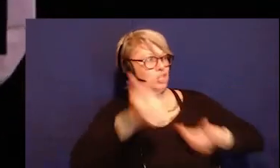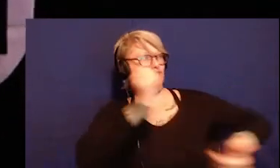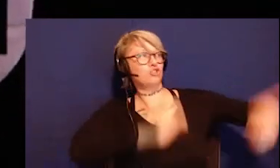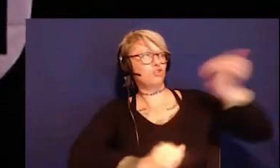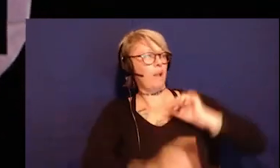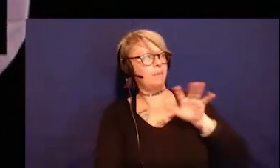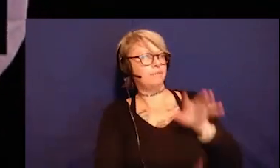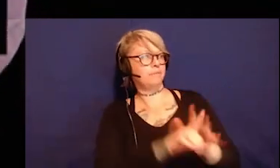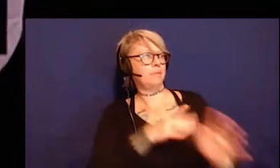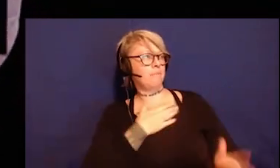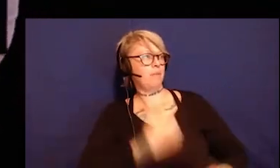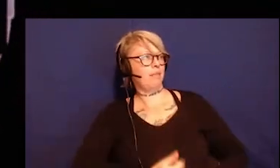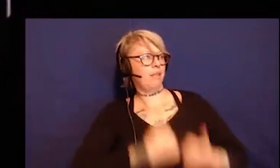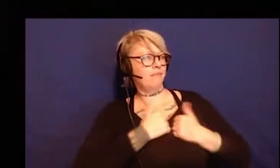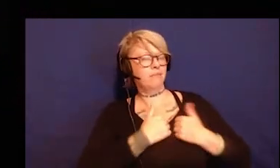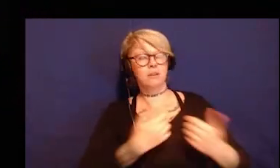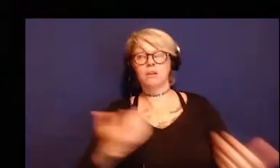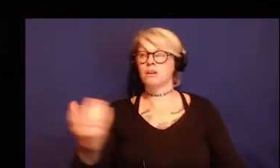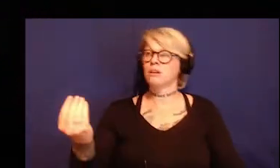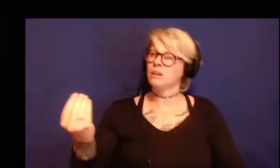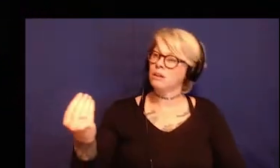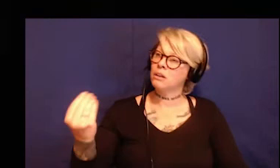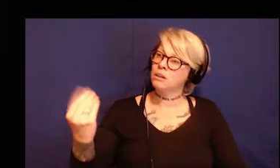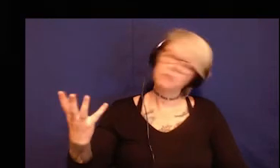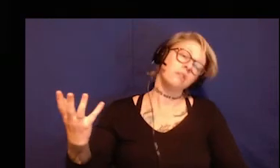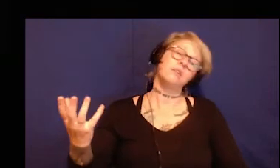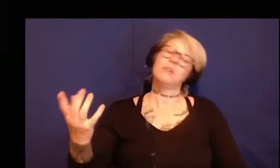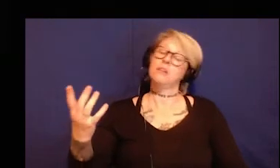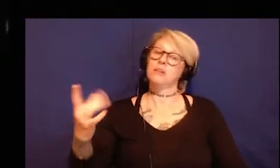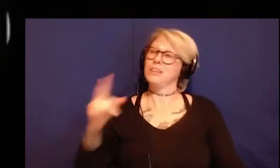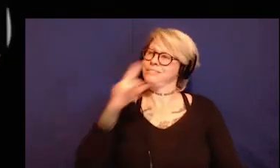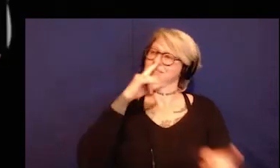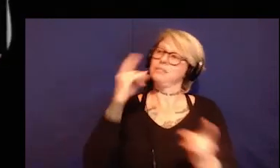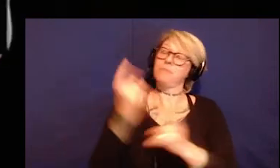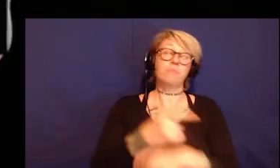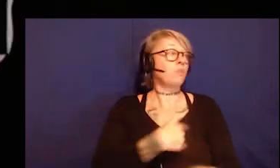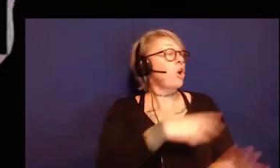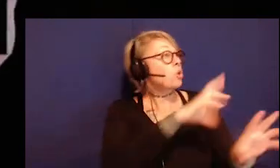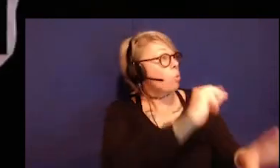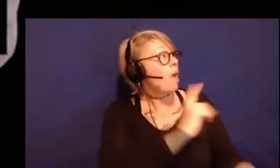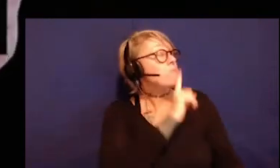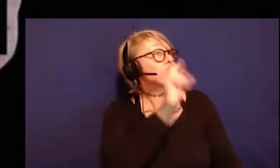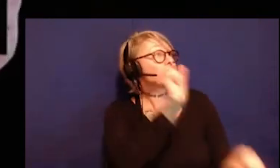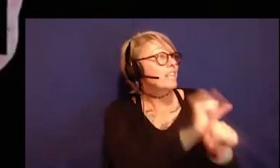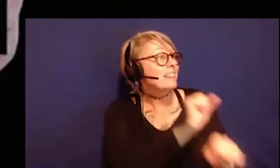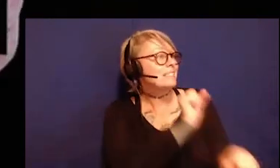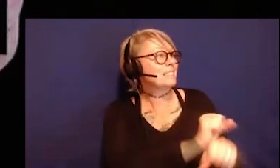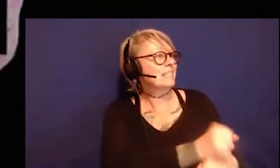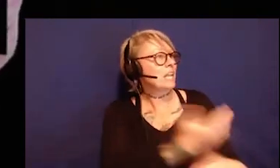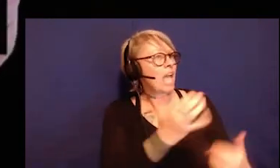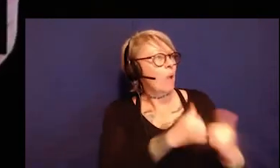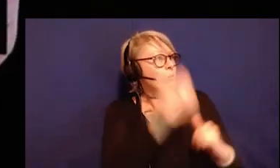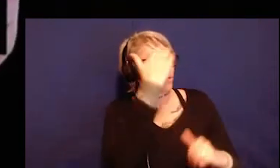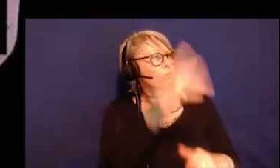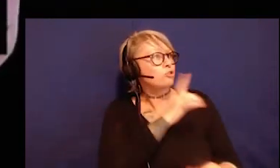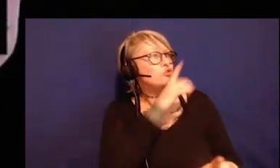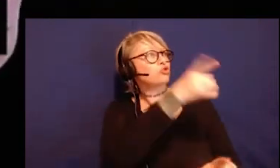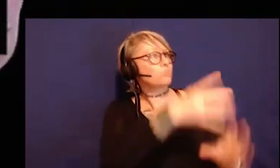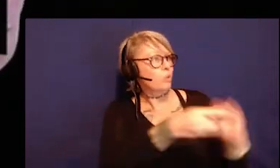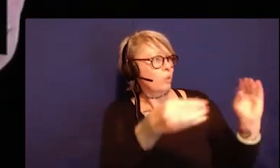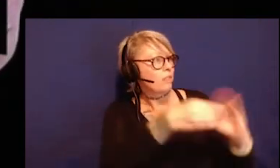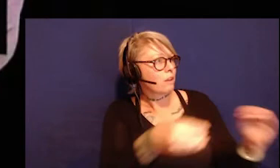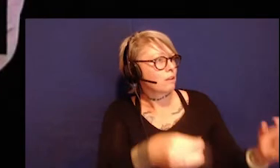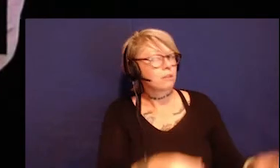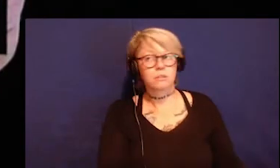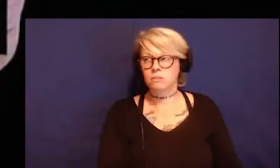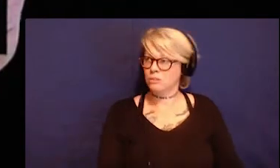You're so cynical. Am I? I think I'm just being realistic. How do you even know she's telling the truth? You seriously